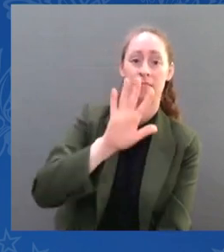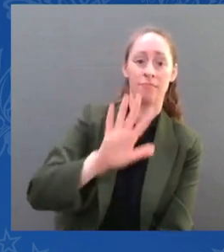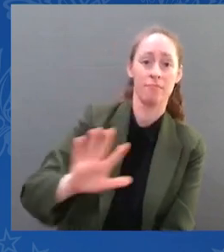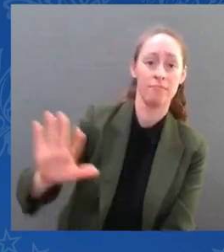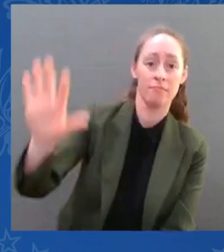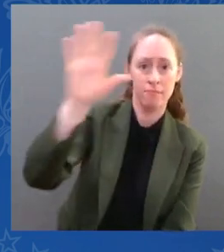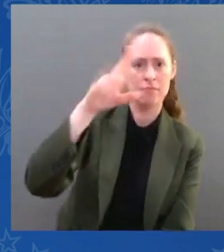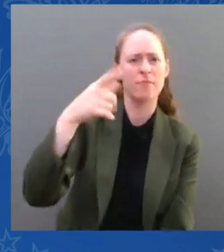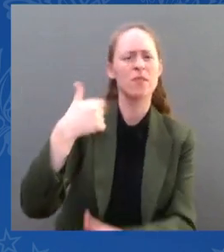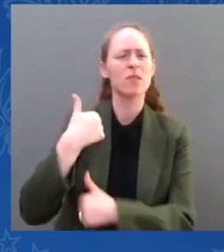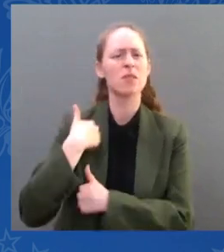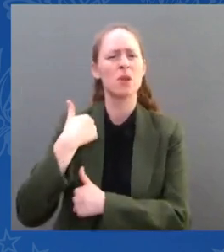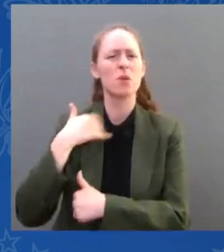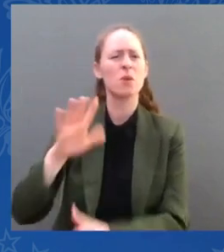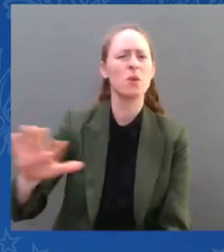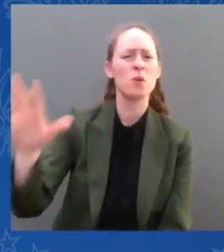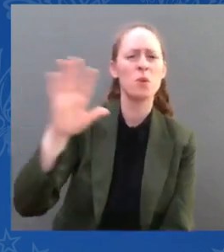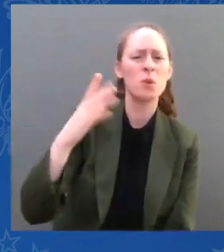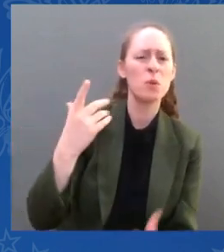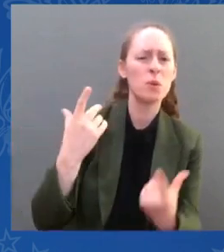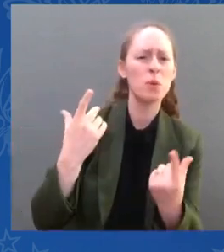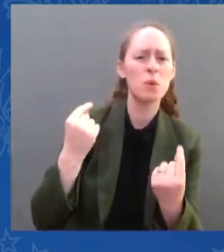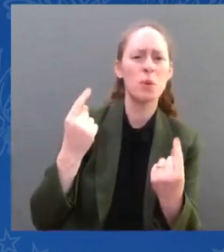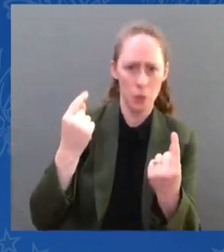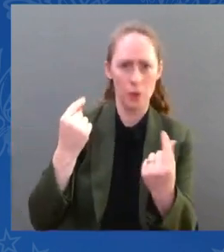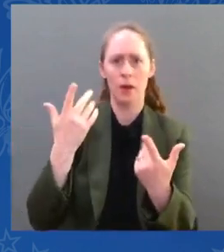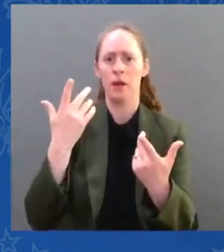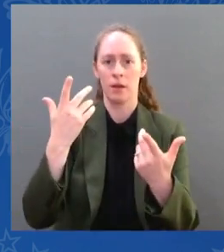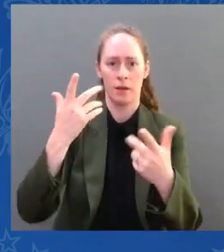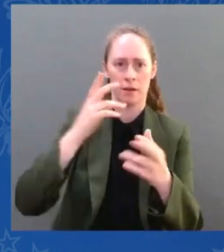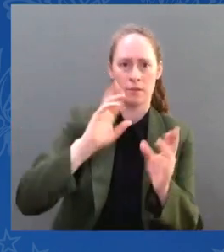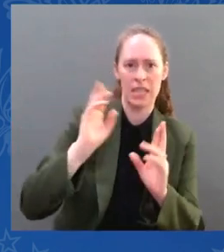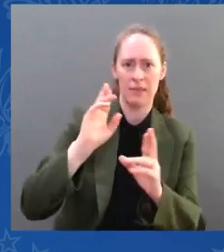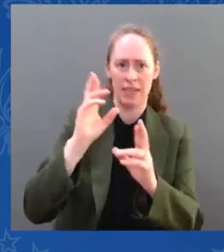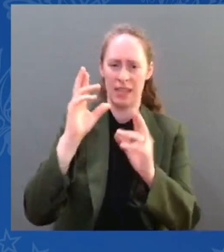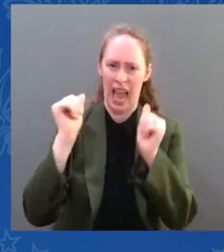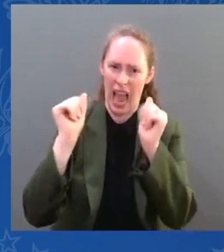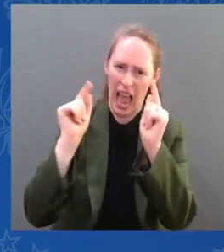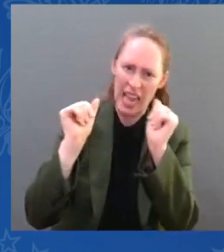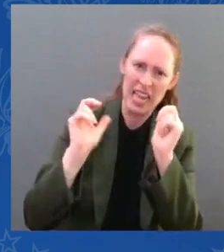first American unit called to respond was that of Specialist 5 Dwight Birdwell.